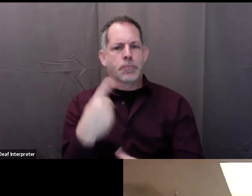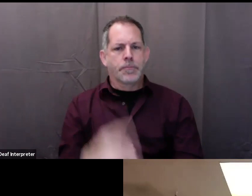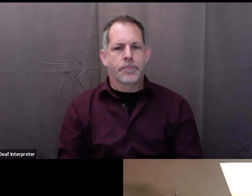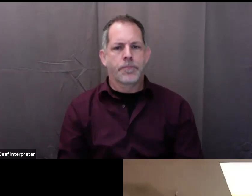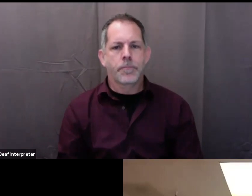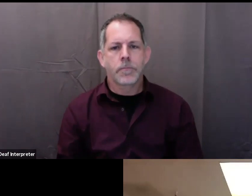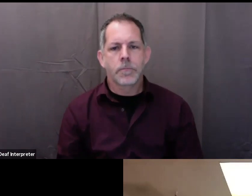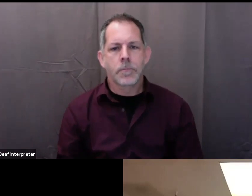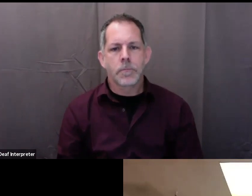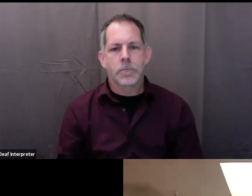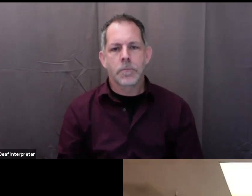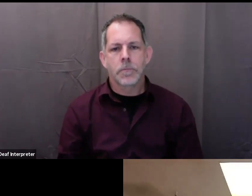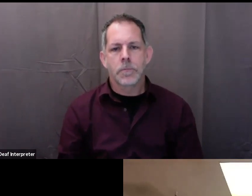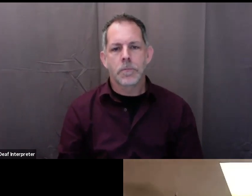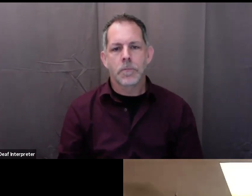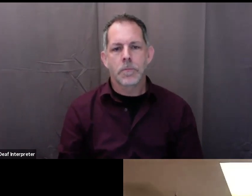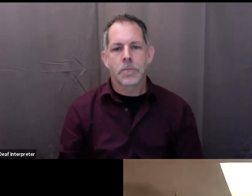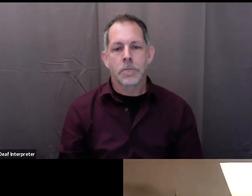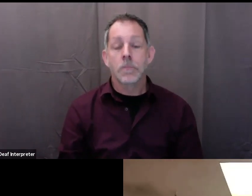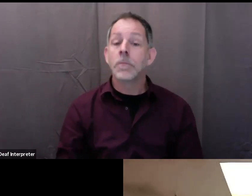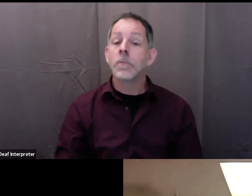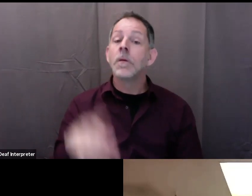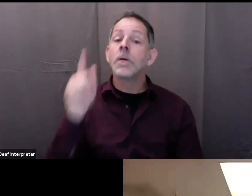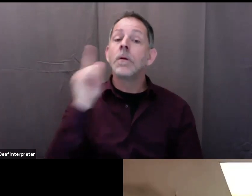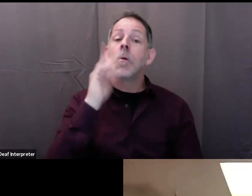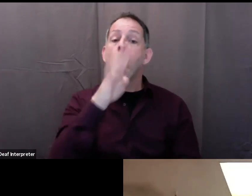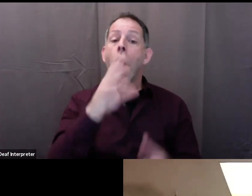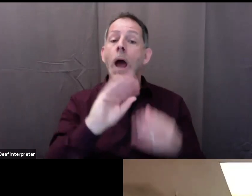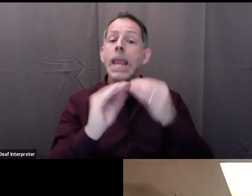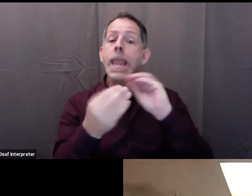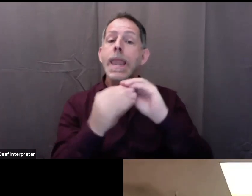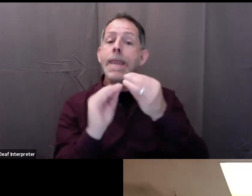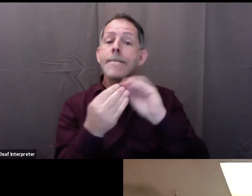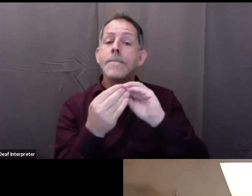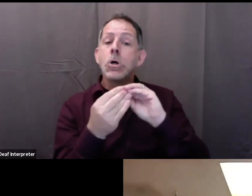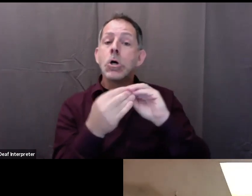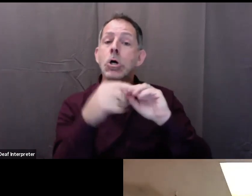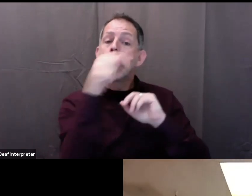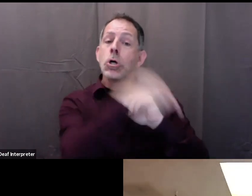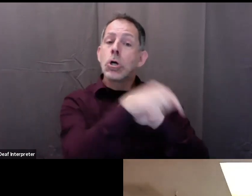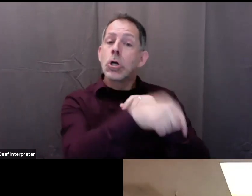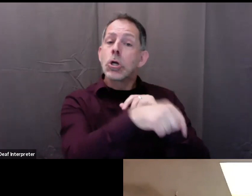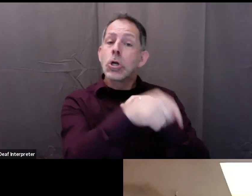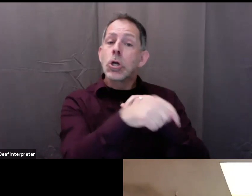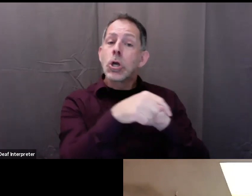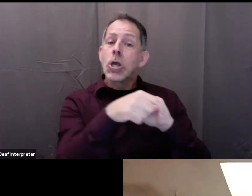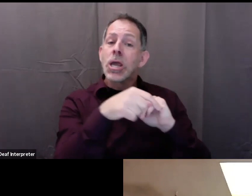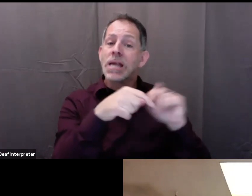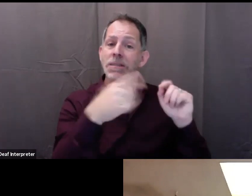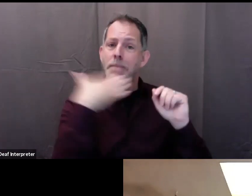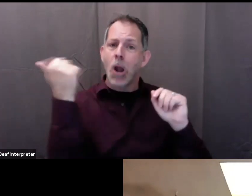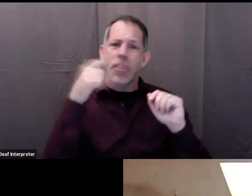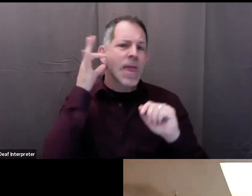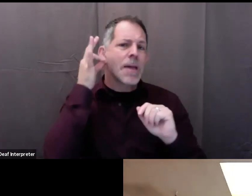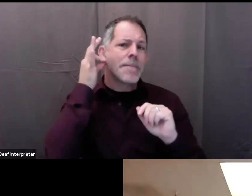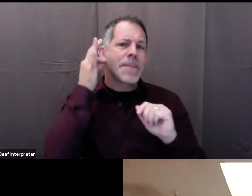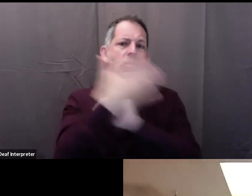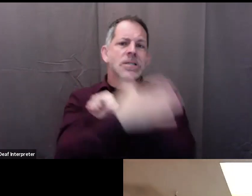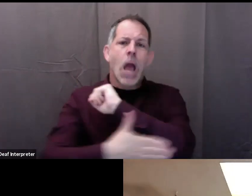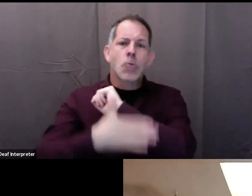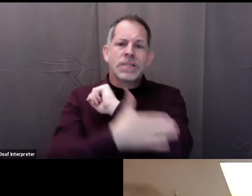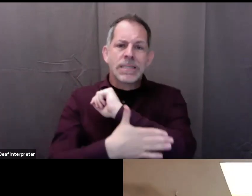2 that would allow for larger gatherings? And I'll start with that. We have been discussing that. I've been in communication